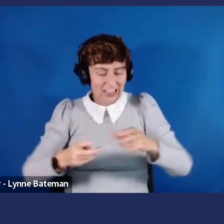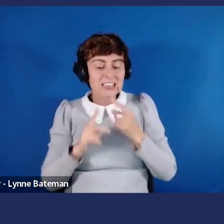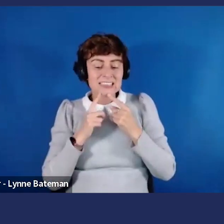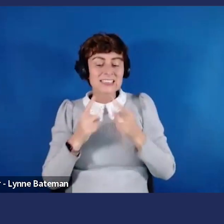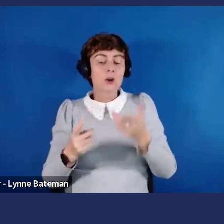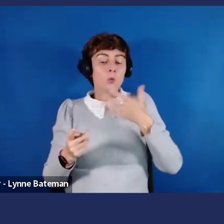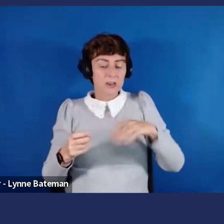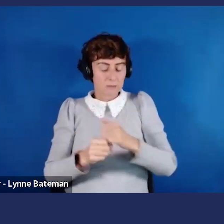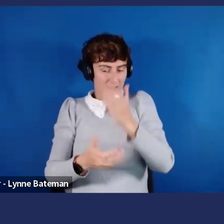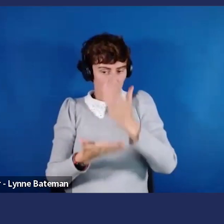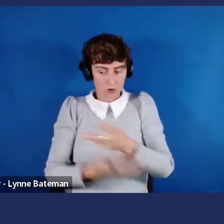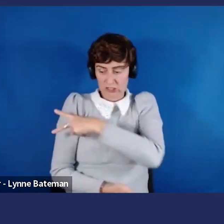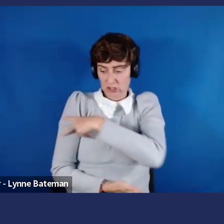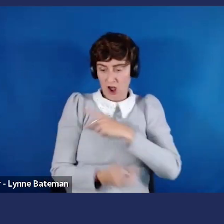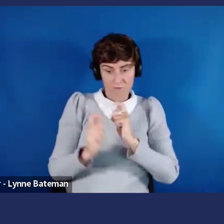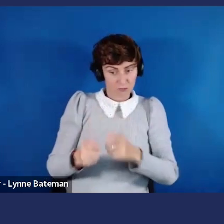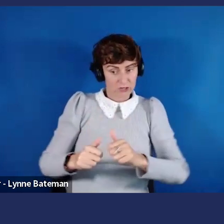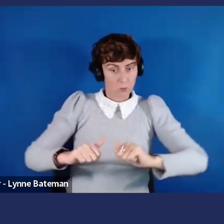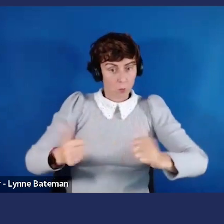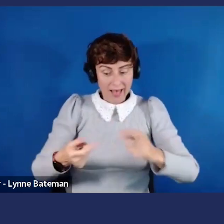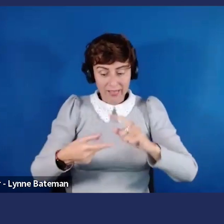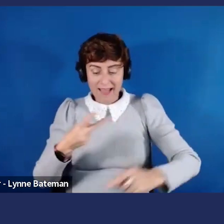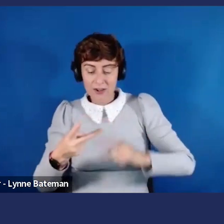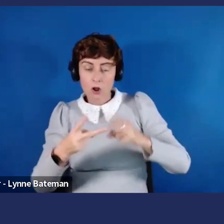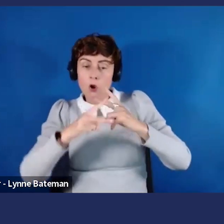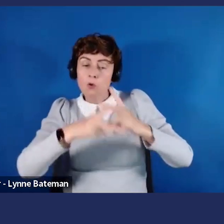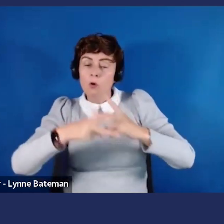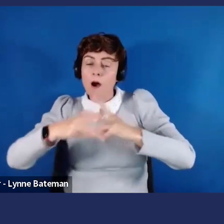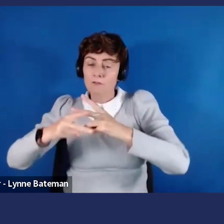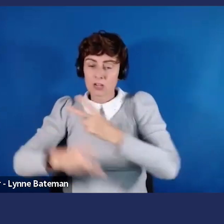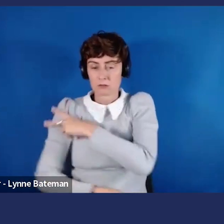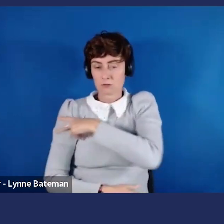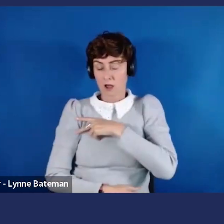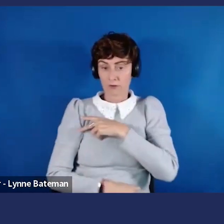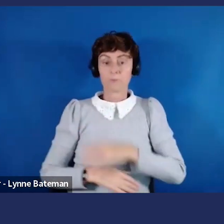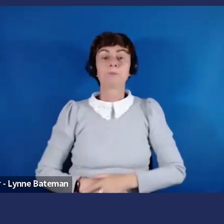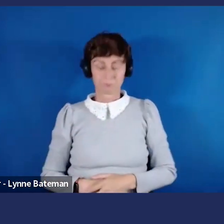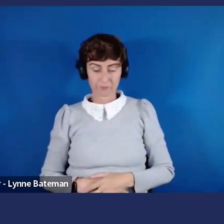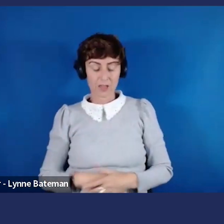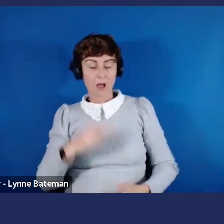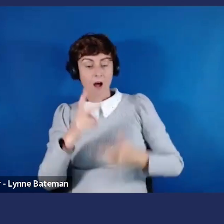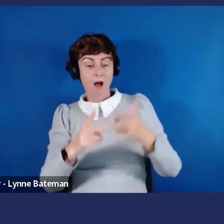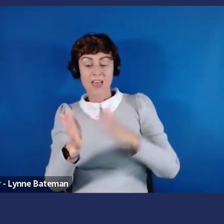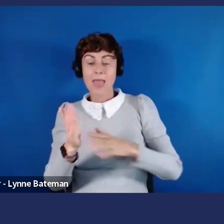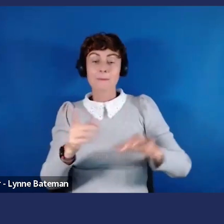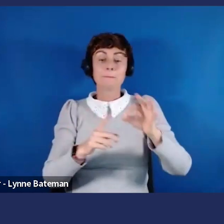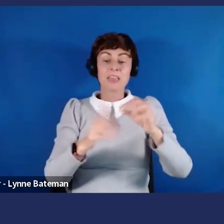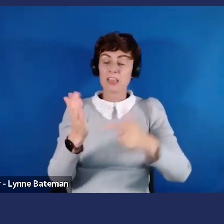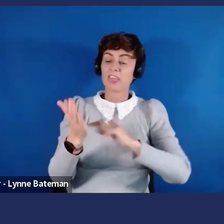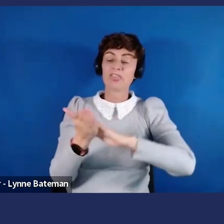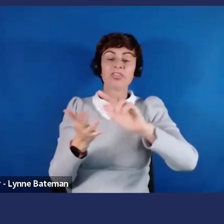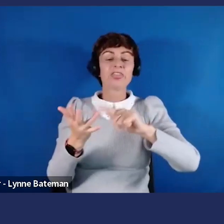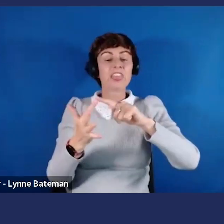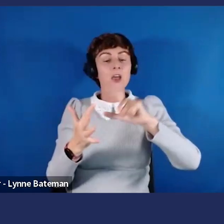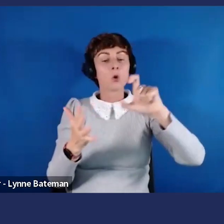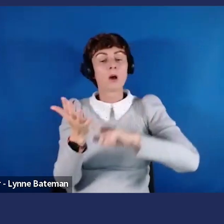make improvements. More recently, former MP Theo Clarke led on the birth trauma inquiry, which was published in May